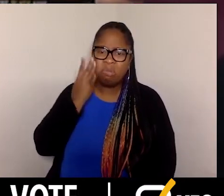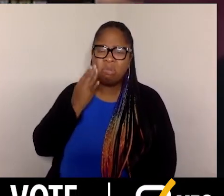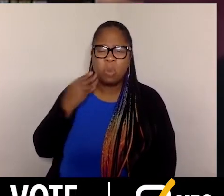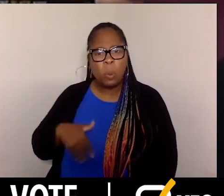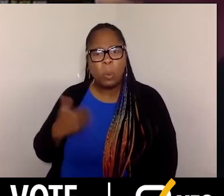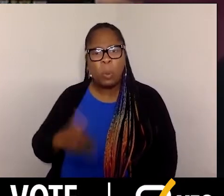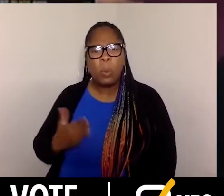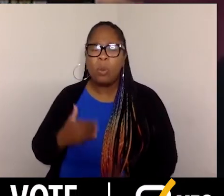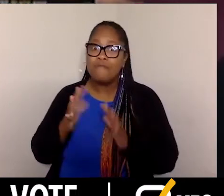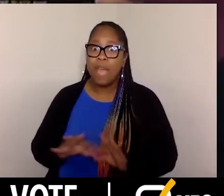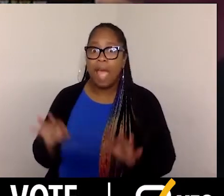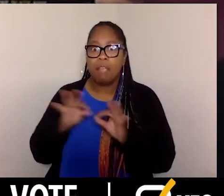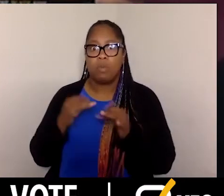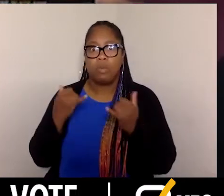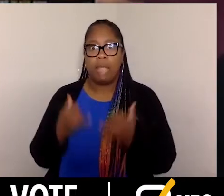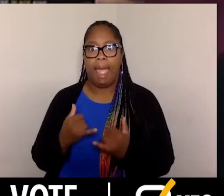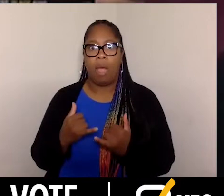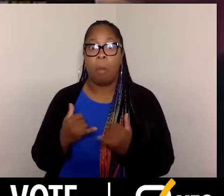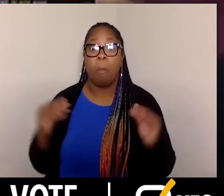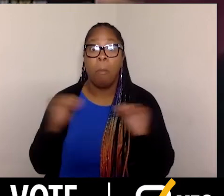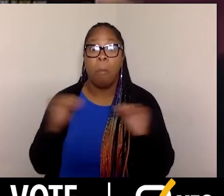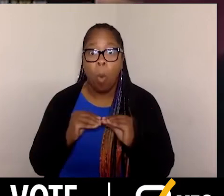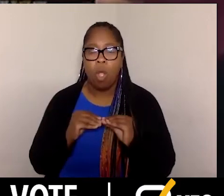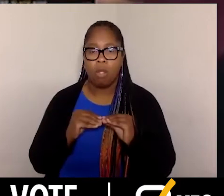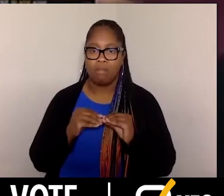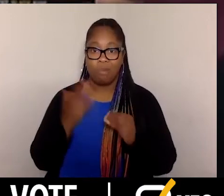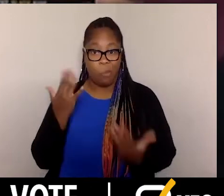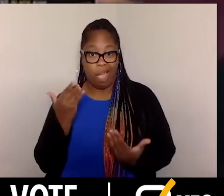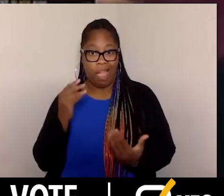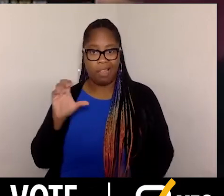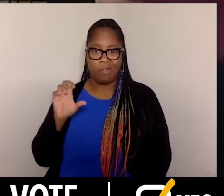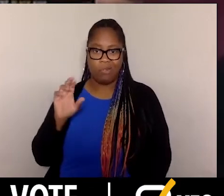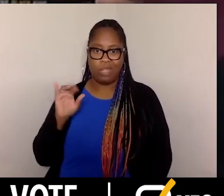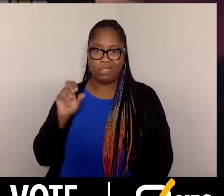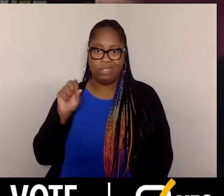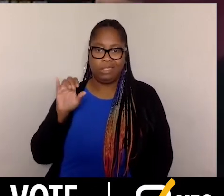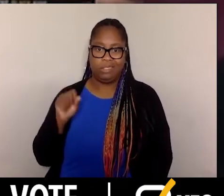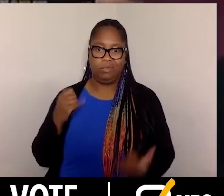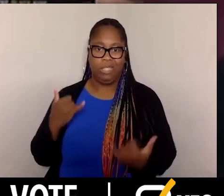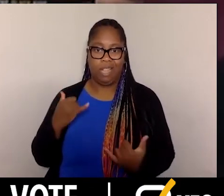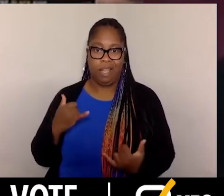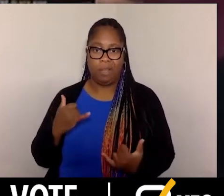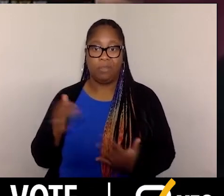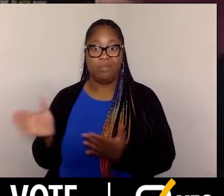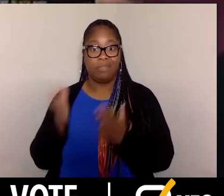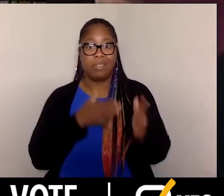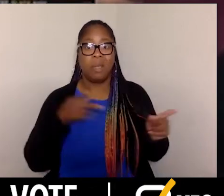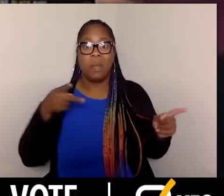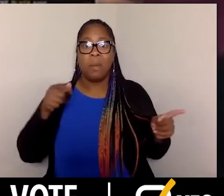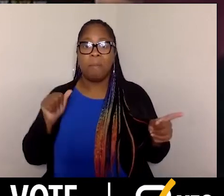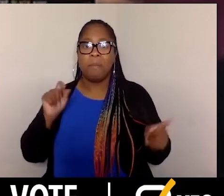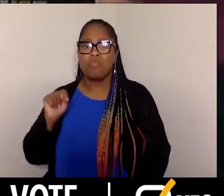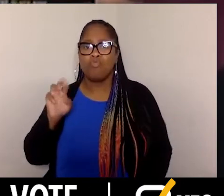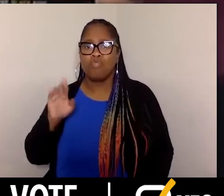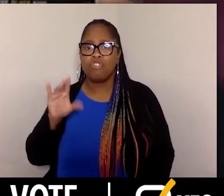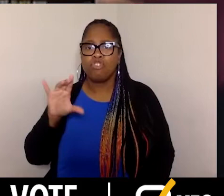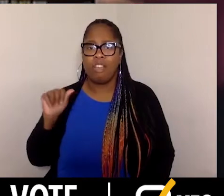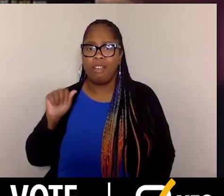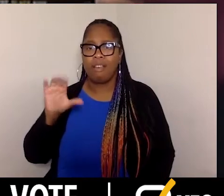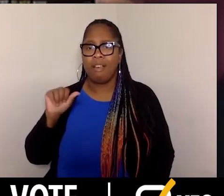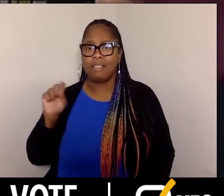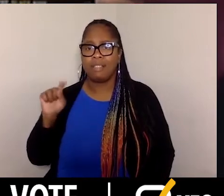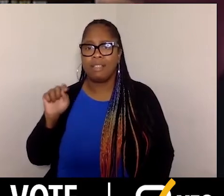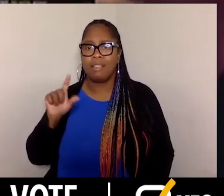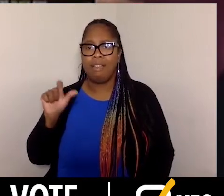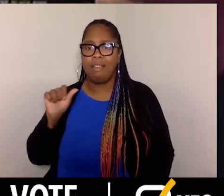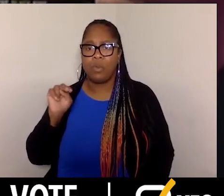now that we're in crisis mode. And we need Patricia Castellanos on the board. Her experience as a